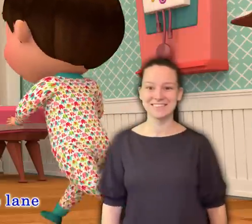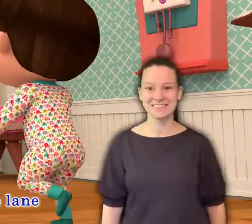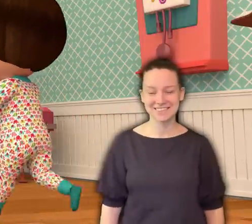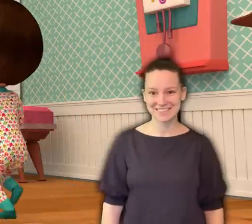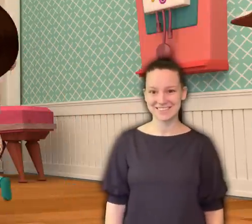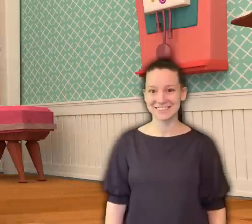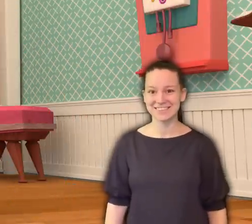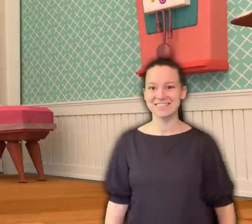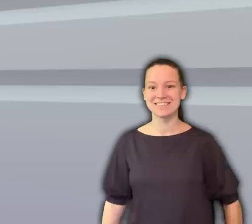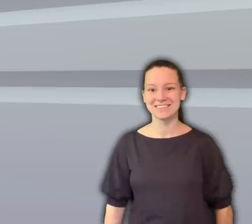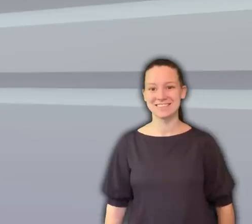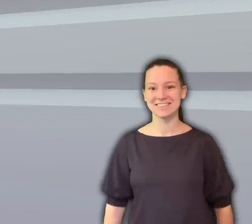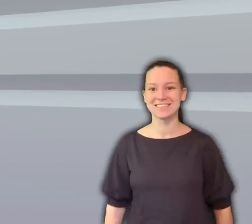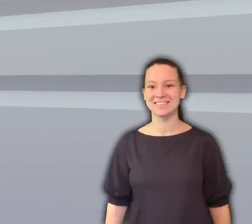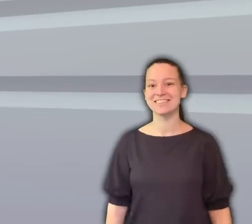the lane